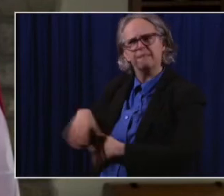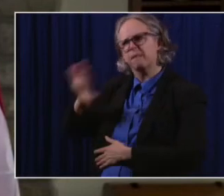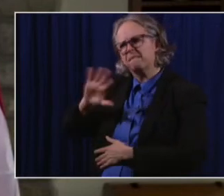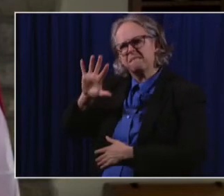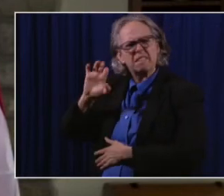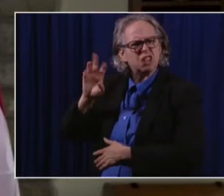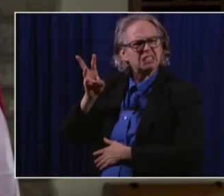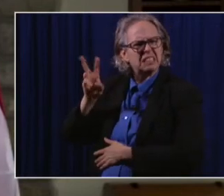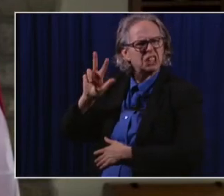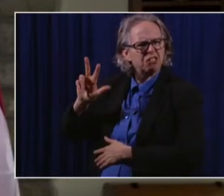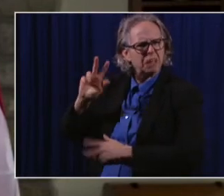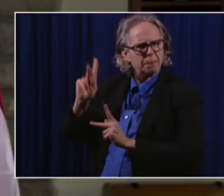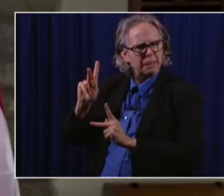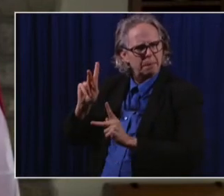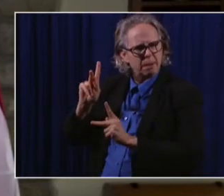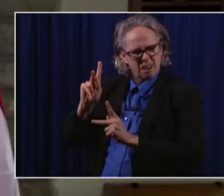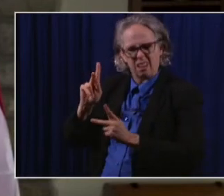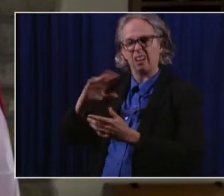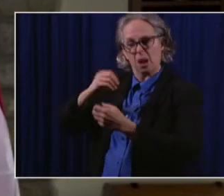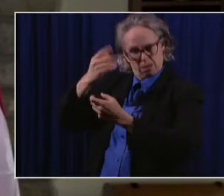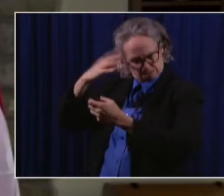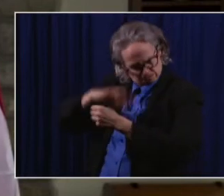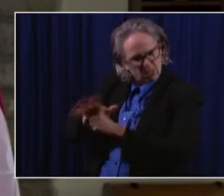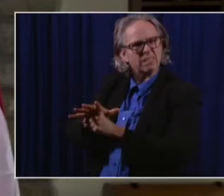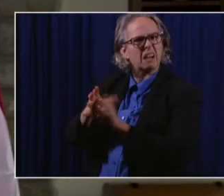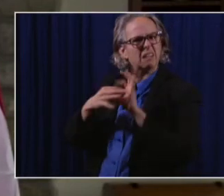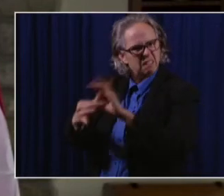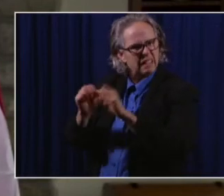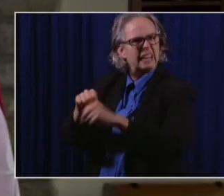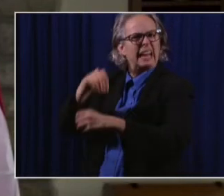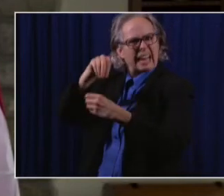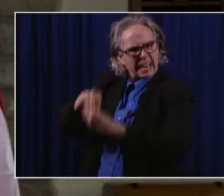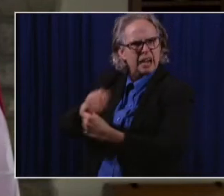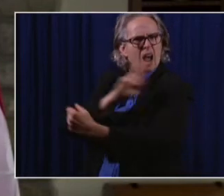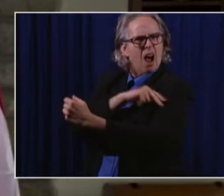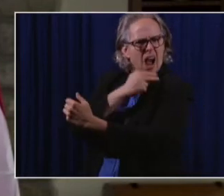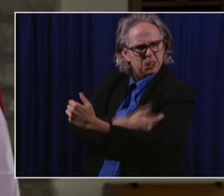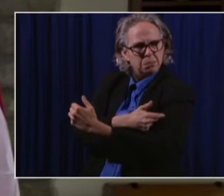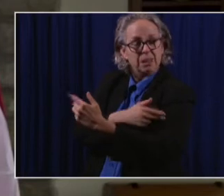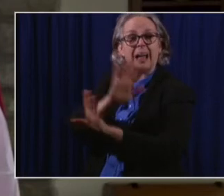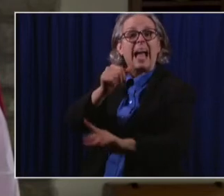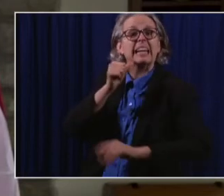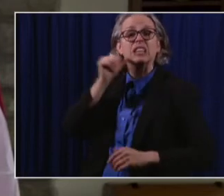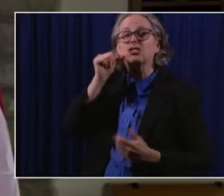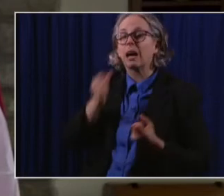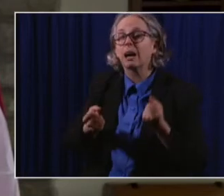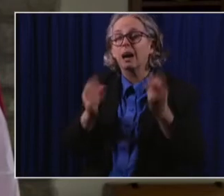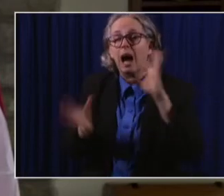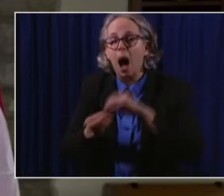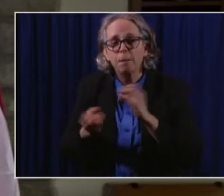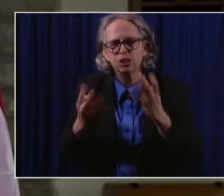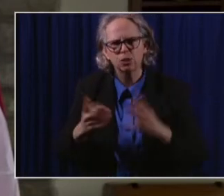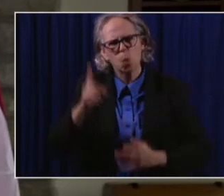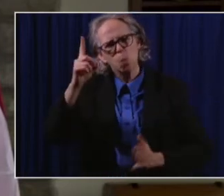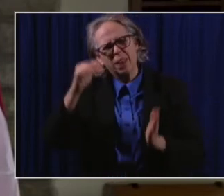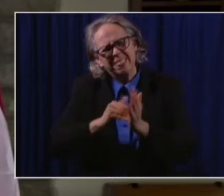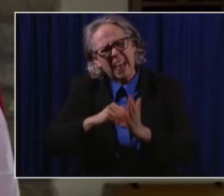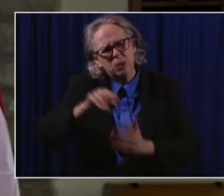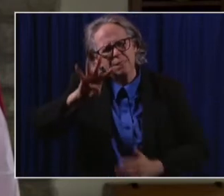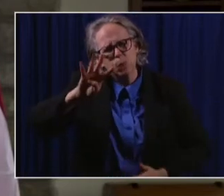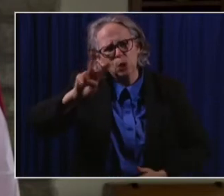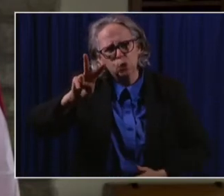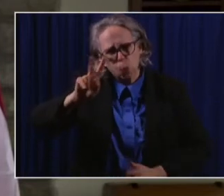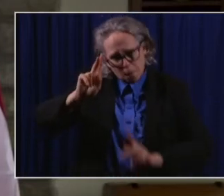Ohio hospitals. Yesterday, we had 1,042 patients, COVID patients in